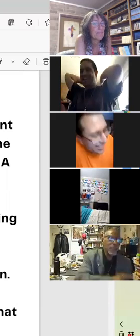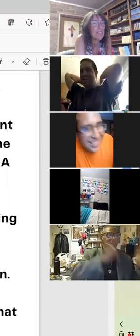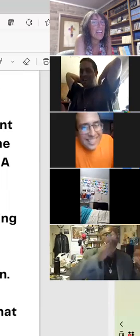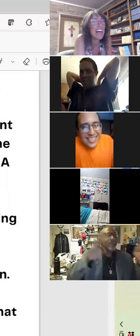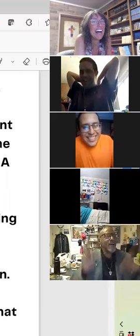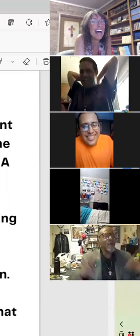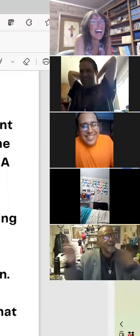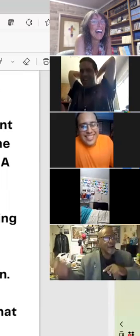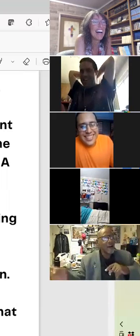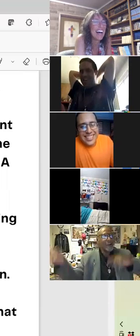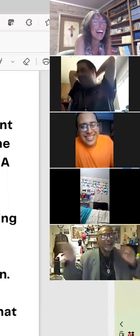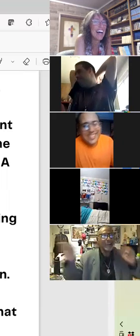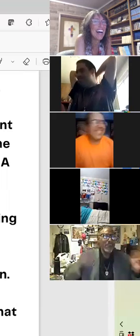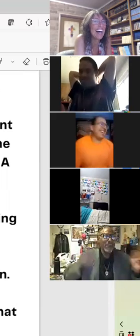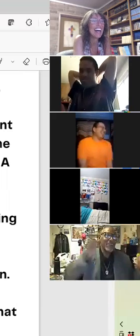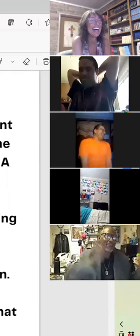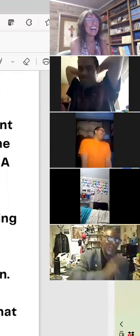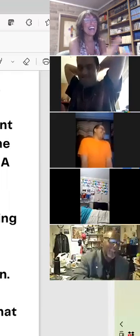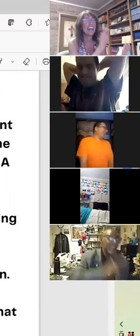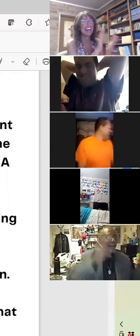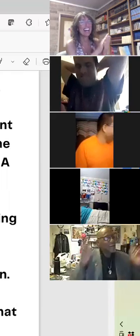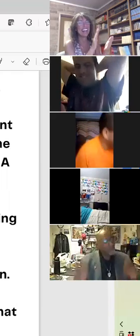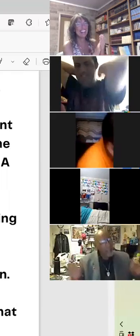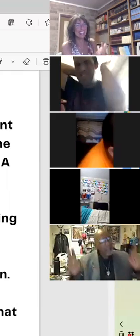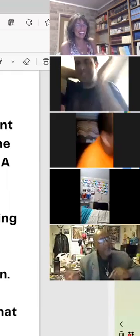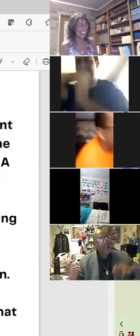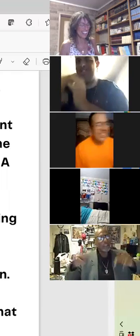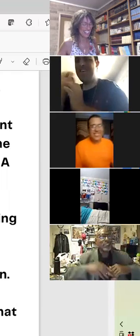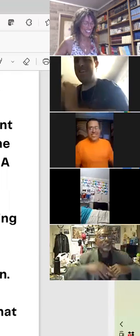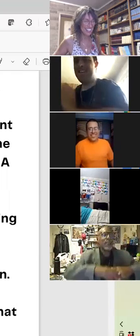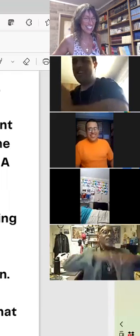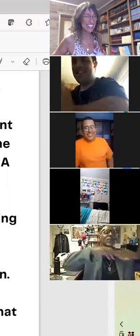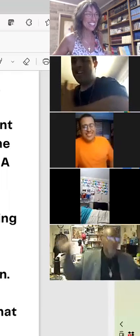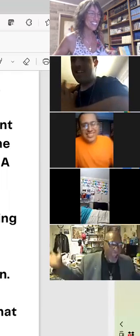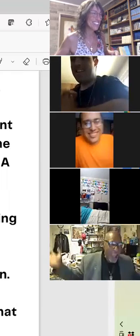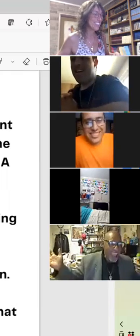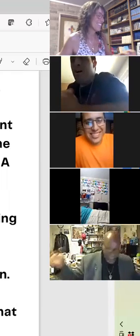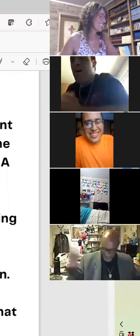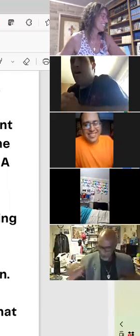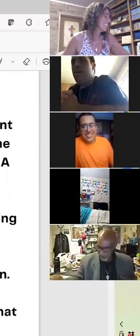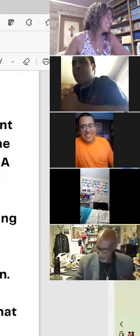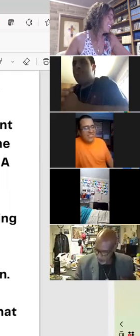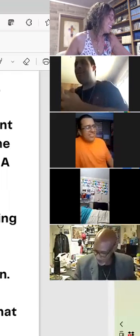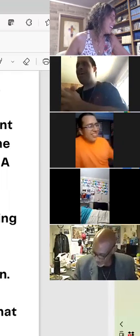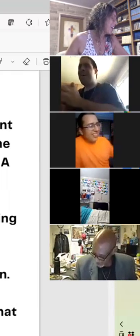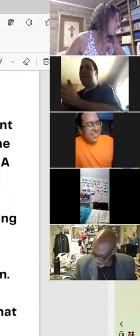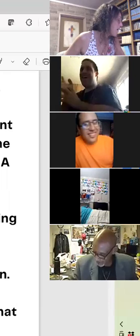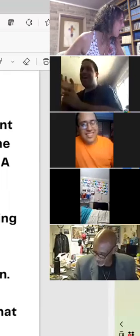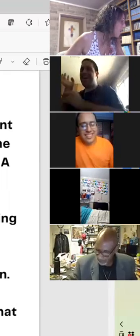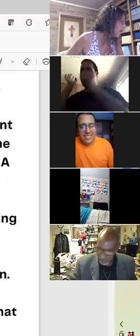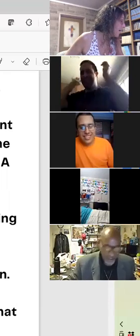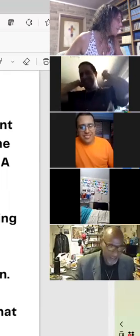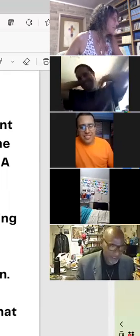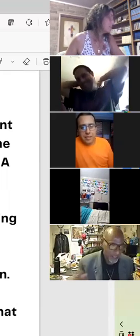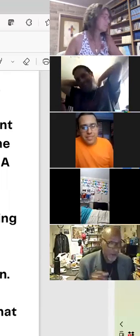D. Give me an R. R. Give me an A. Give me an A. Y. Y. What does that spell? Pray.